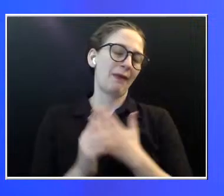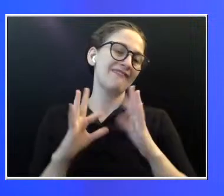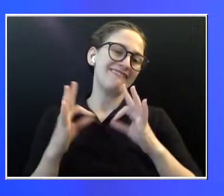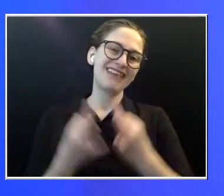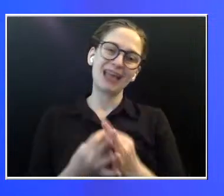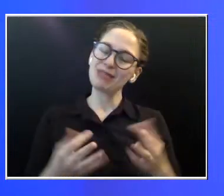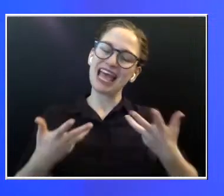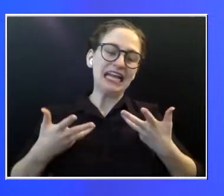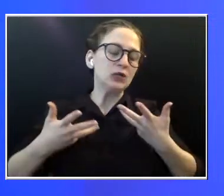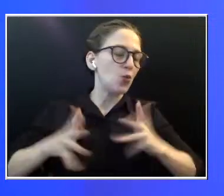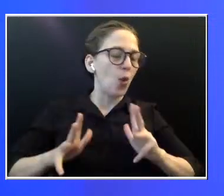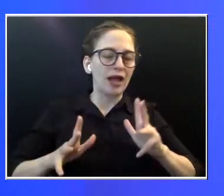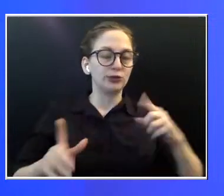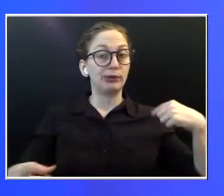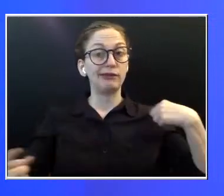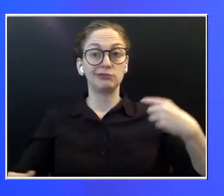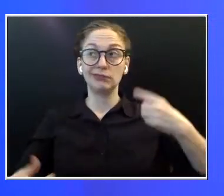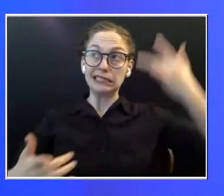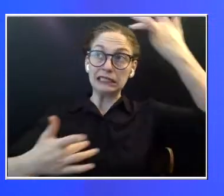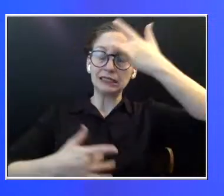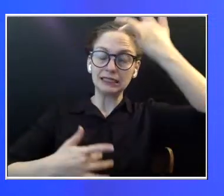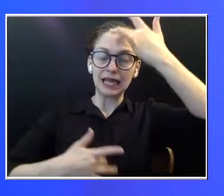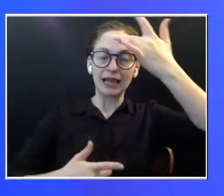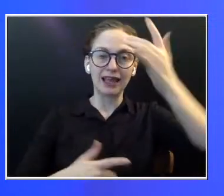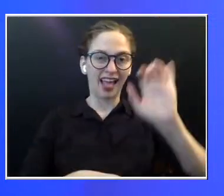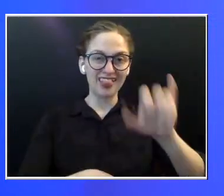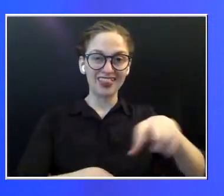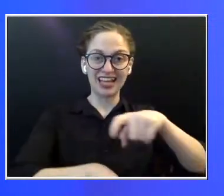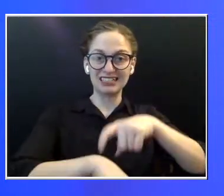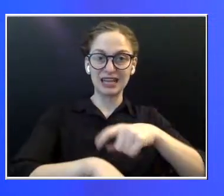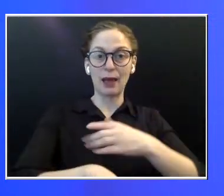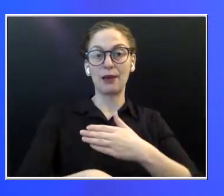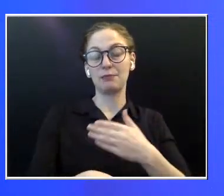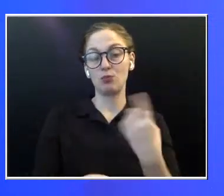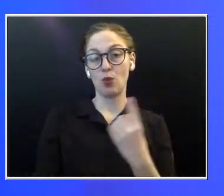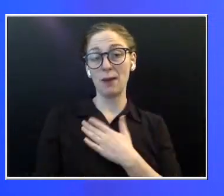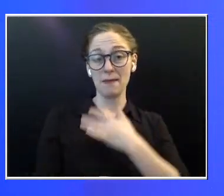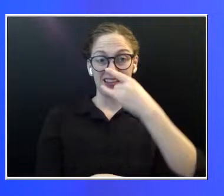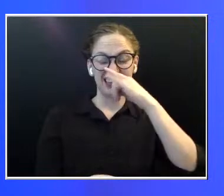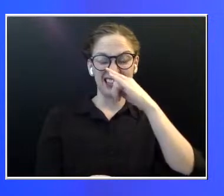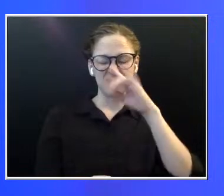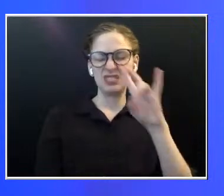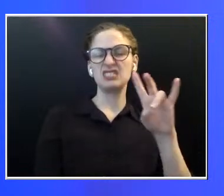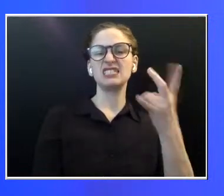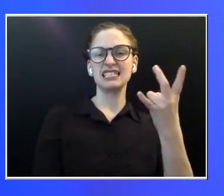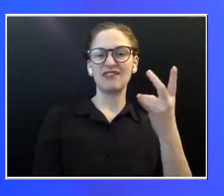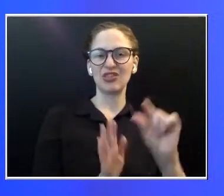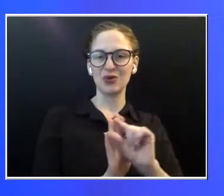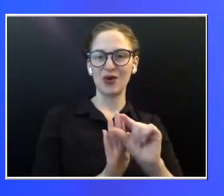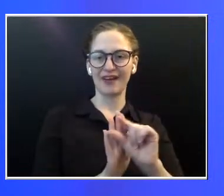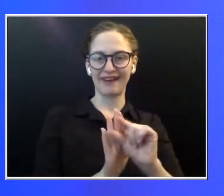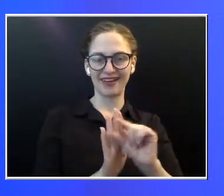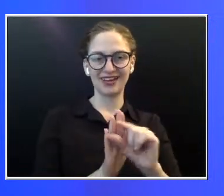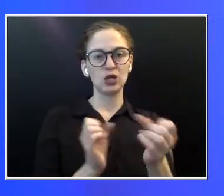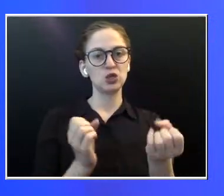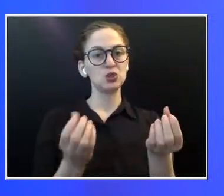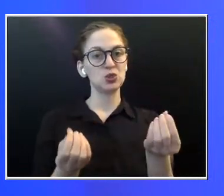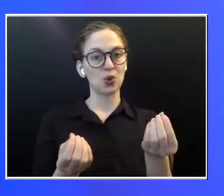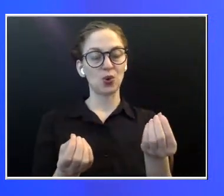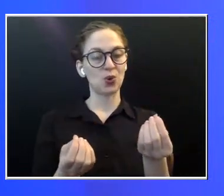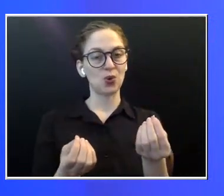I could help it. And at the time, I had a 7th grader. So I was thinking I was waiting for a